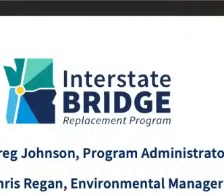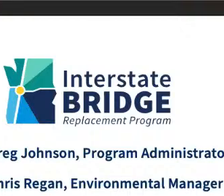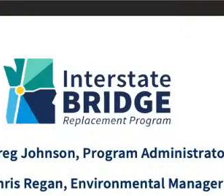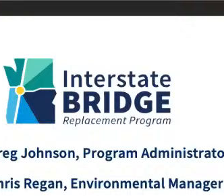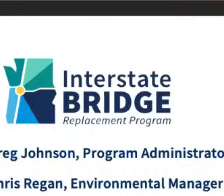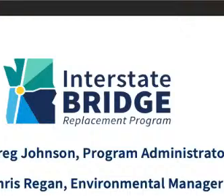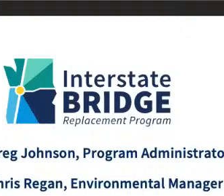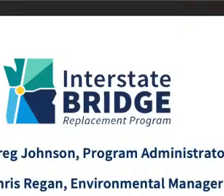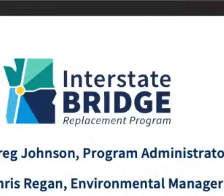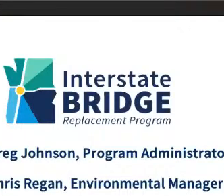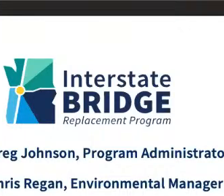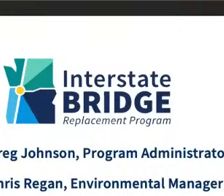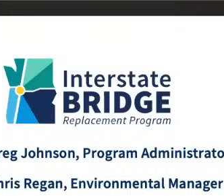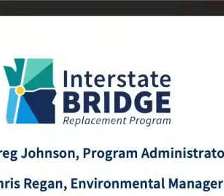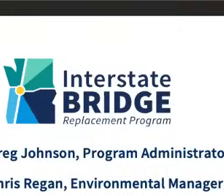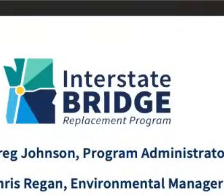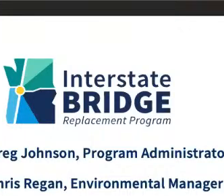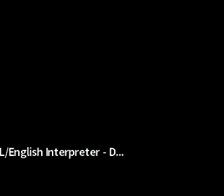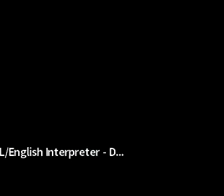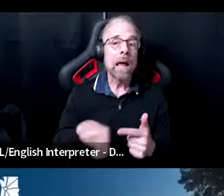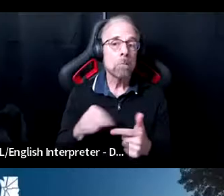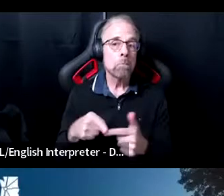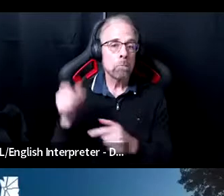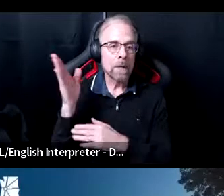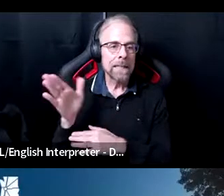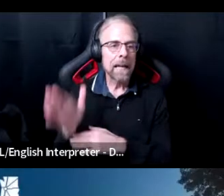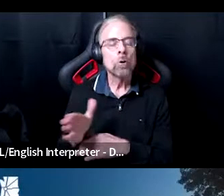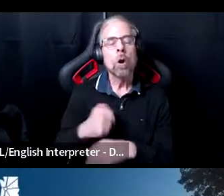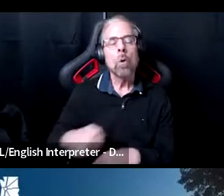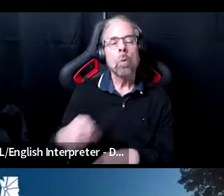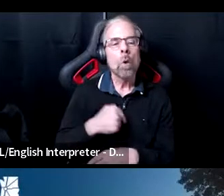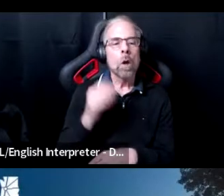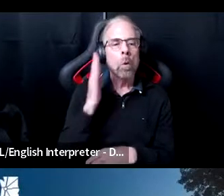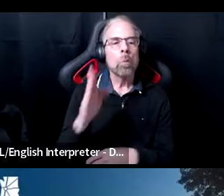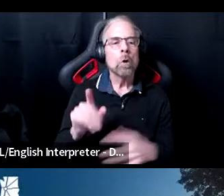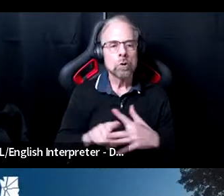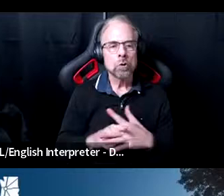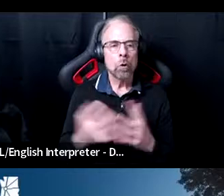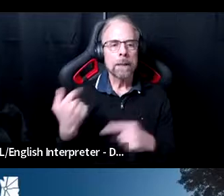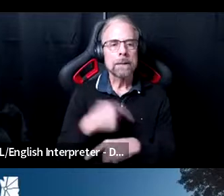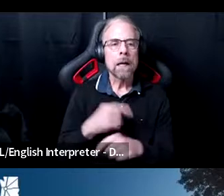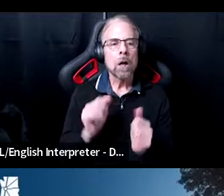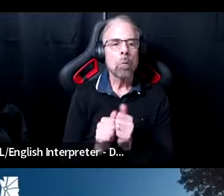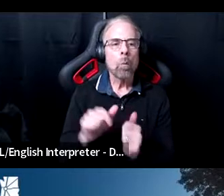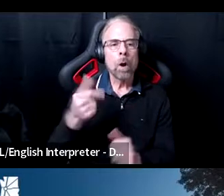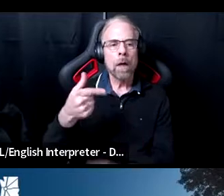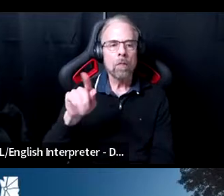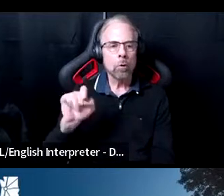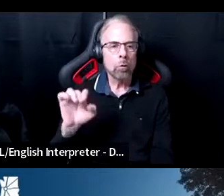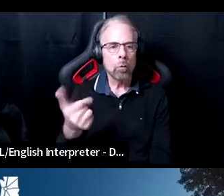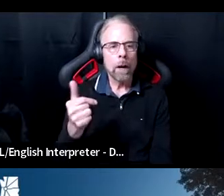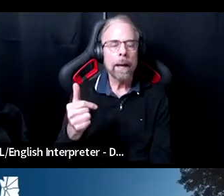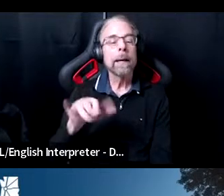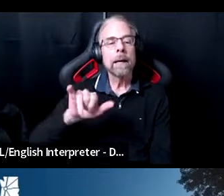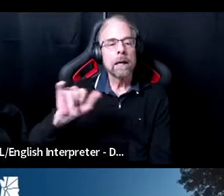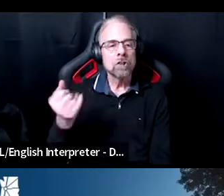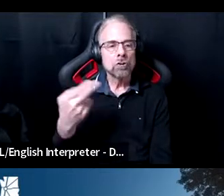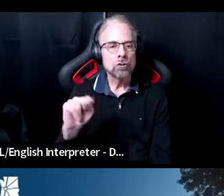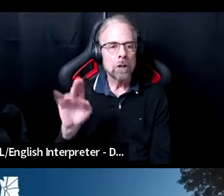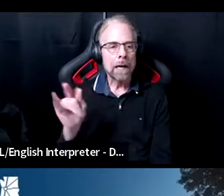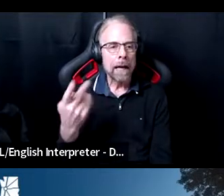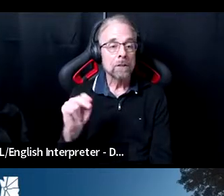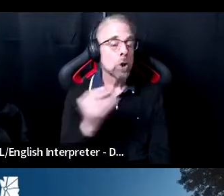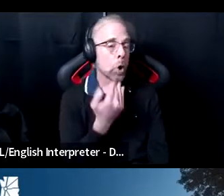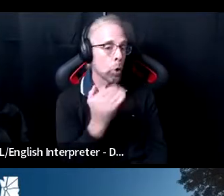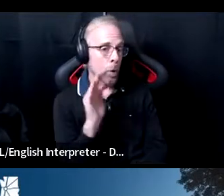our panelists and presenters, and we will get started today with Greg Johnson. Good evening, everyone.